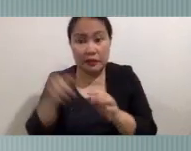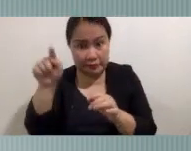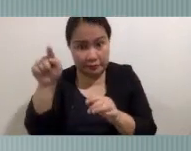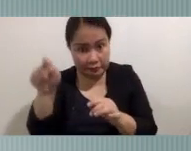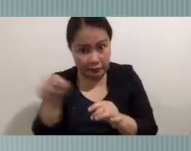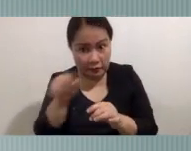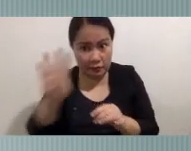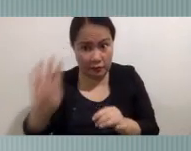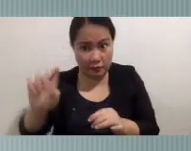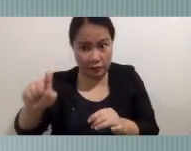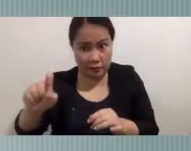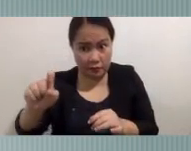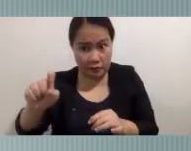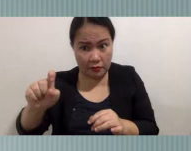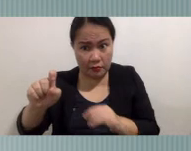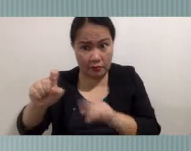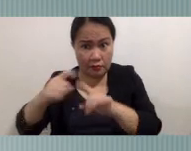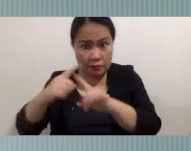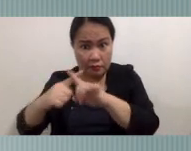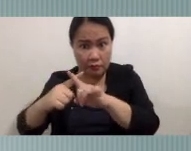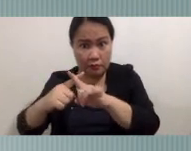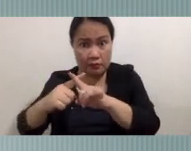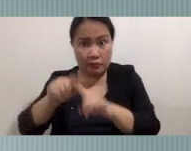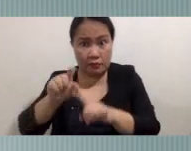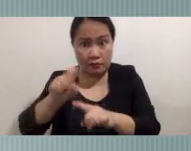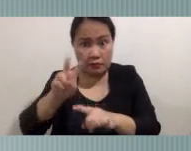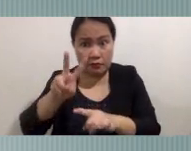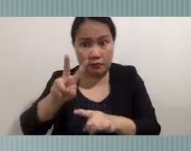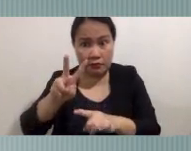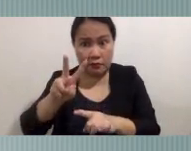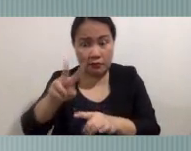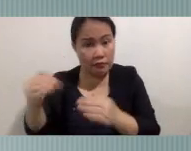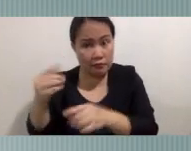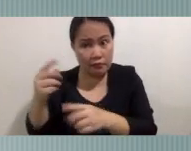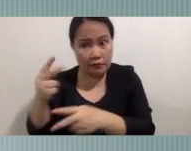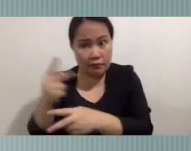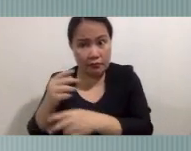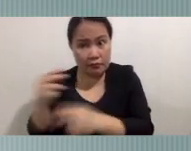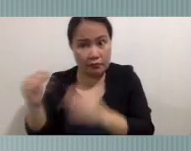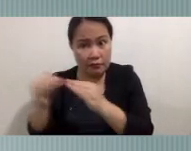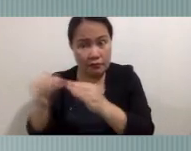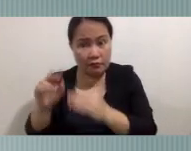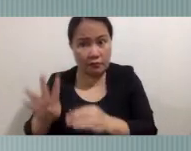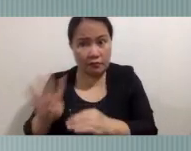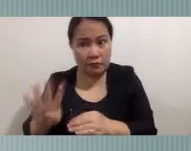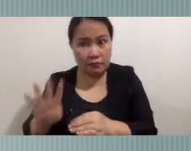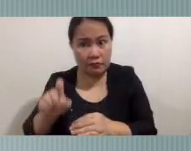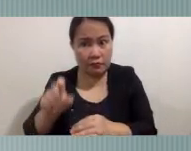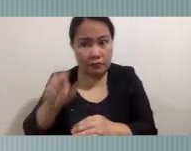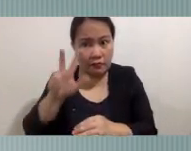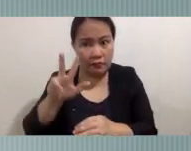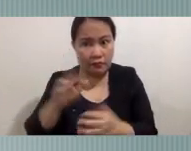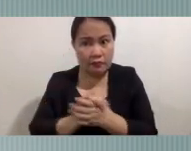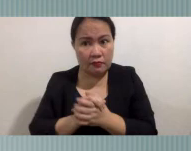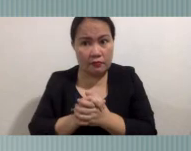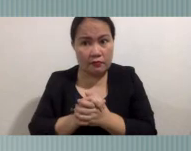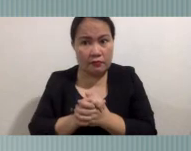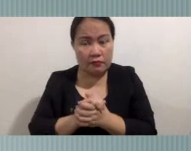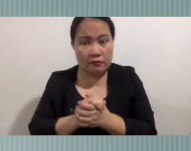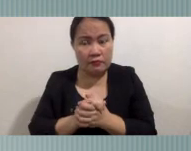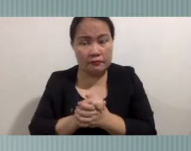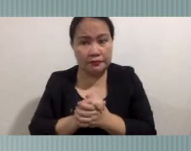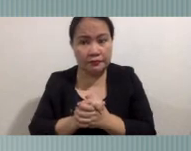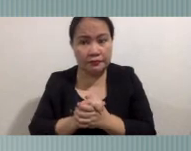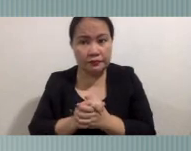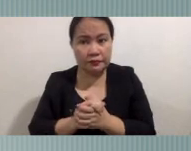pag minultiply natin sa 4x, this will be the result. Alright? So, now, we have